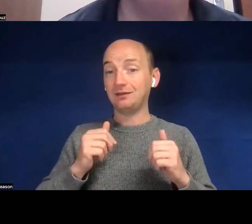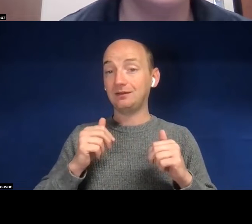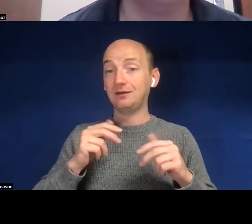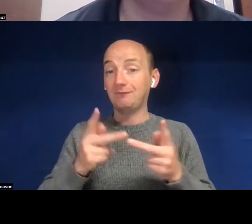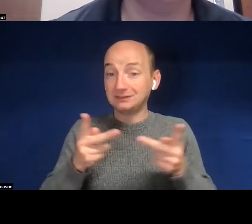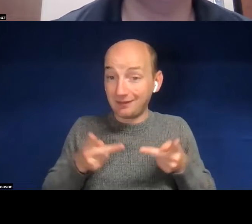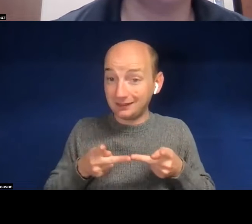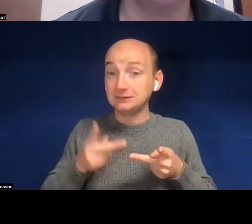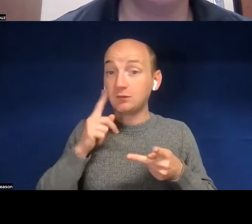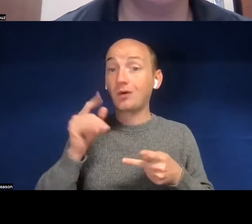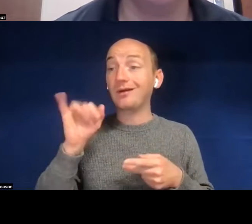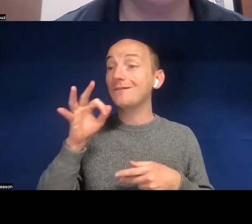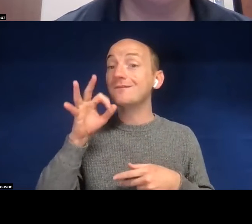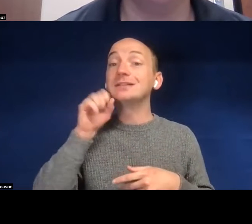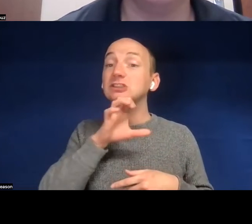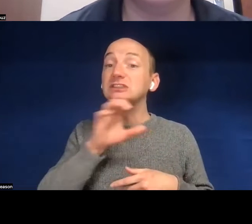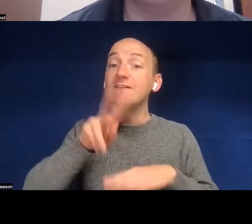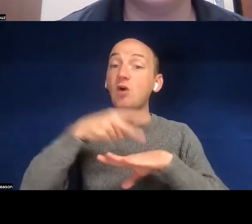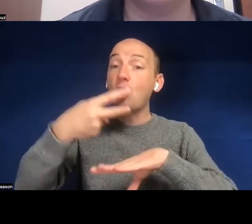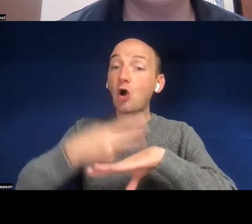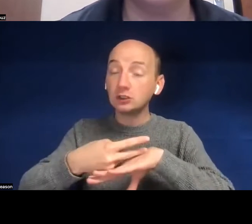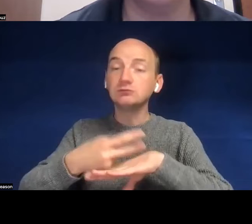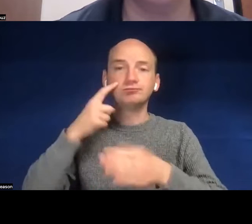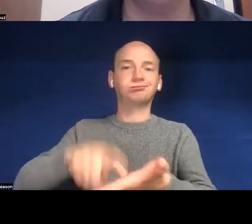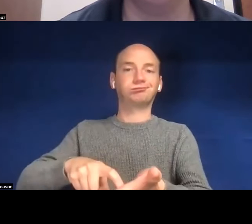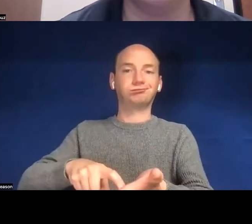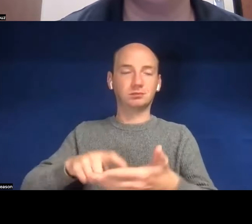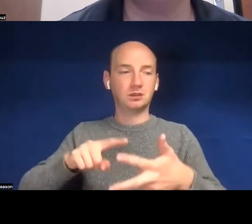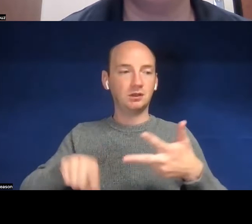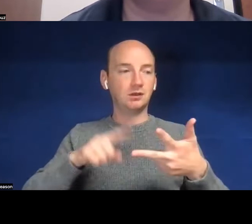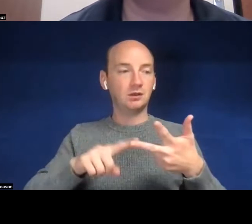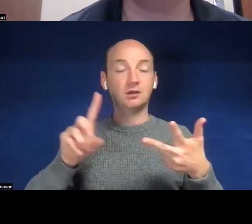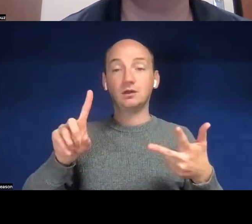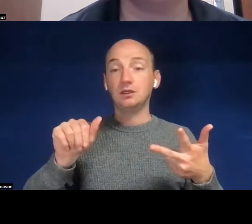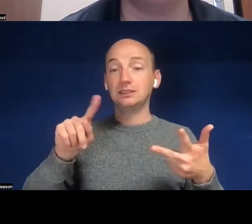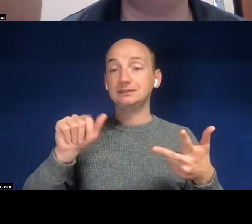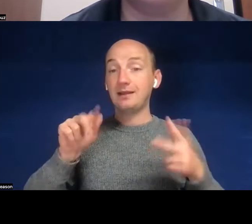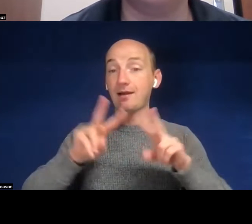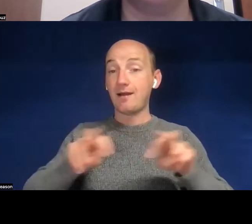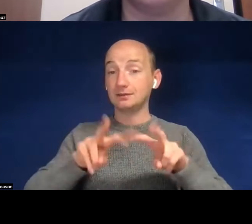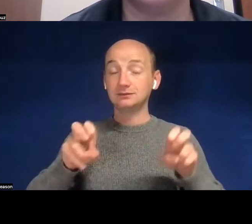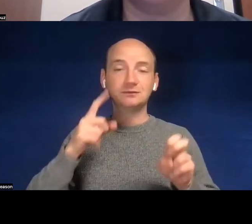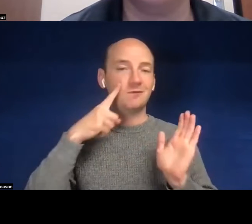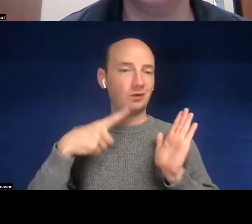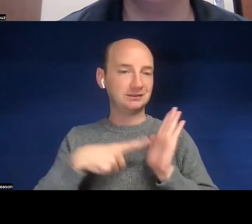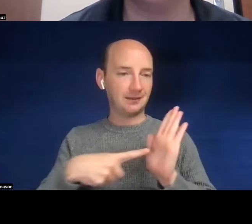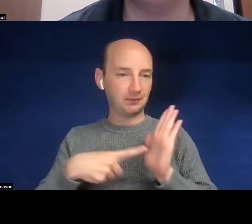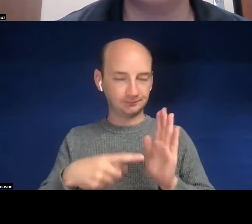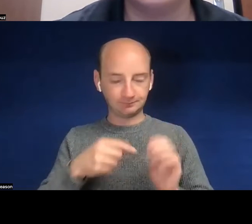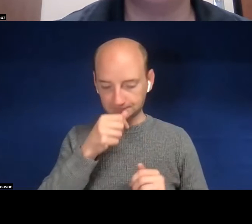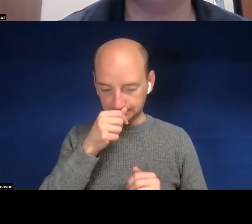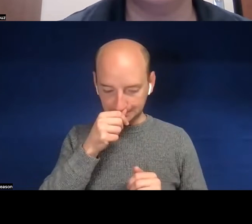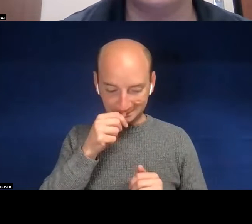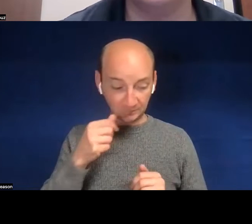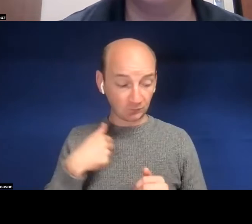fall. It also includes doing data analysis. So if we want to predict, for example, whether or not